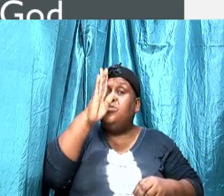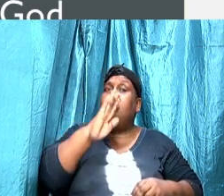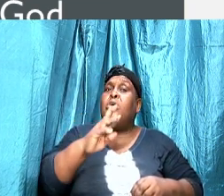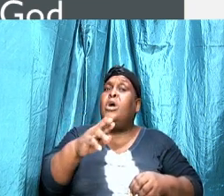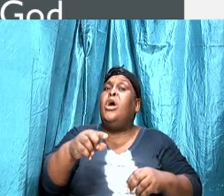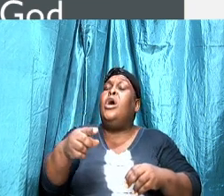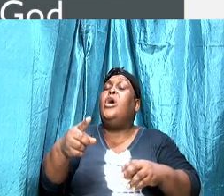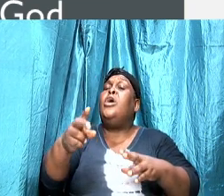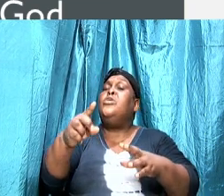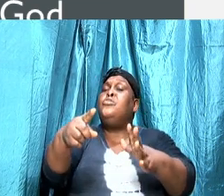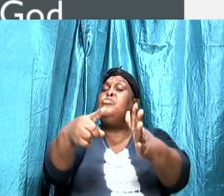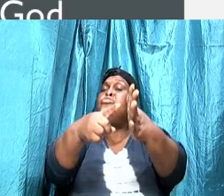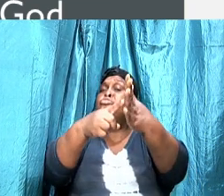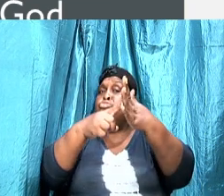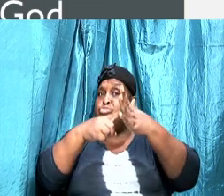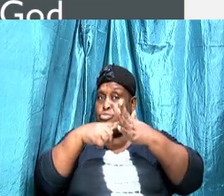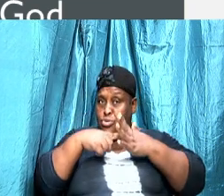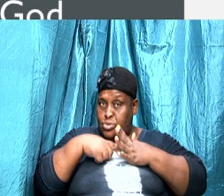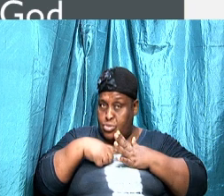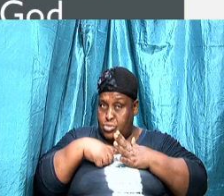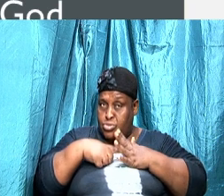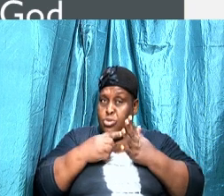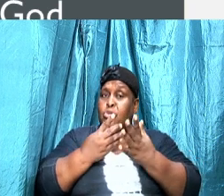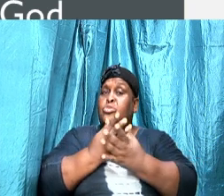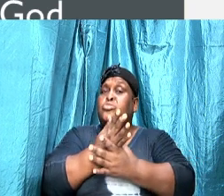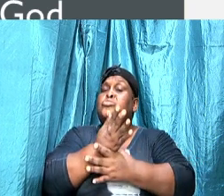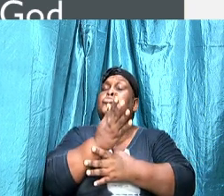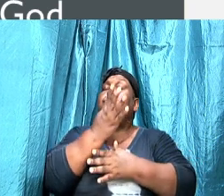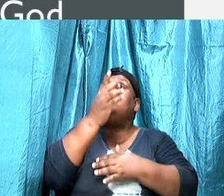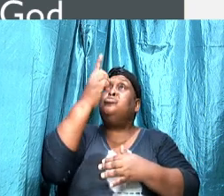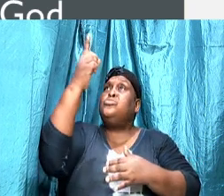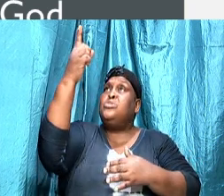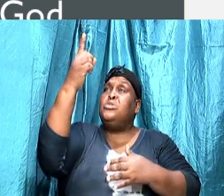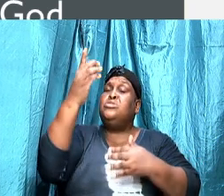us through his servant, Jesus Christ,